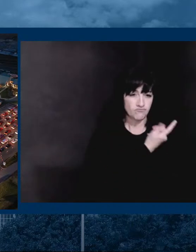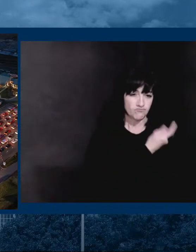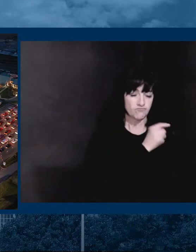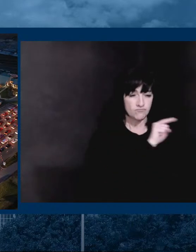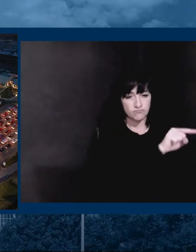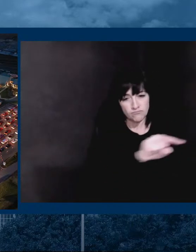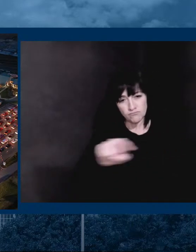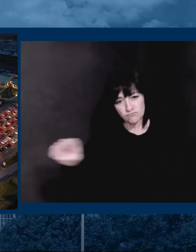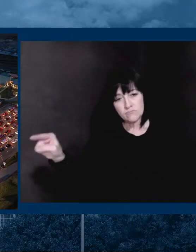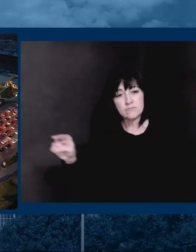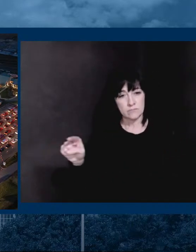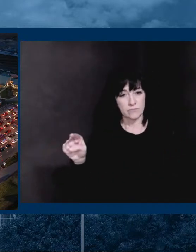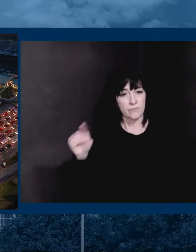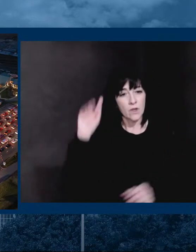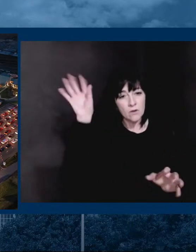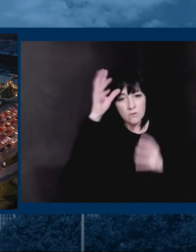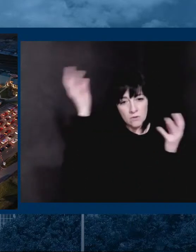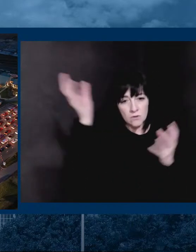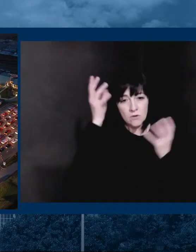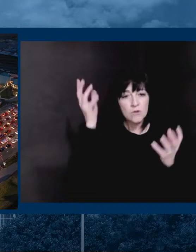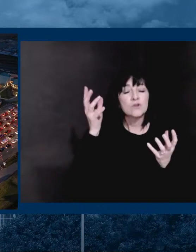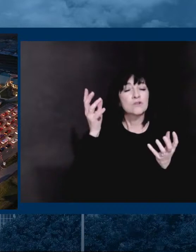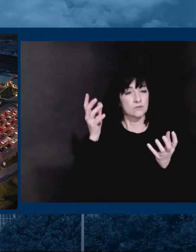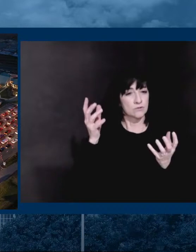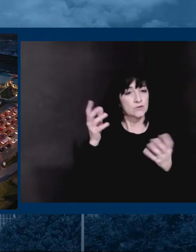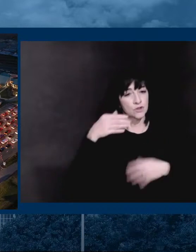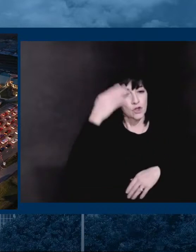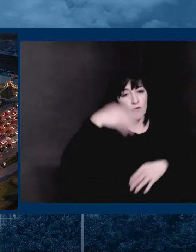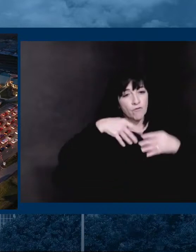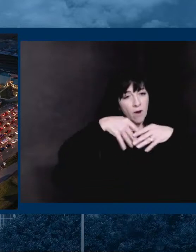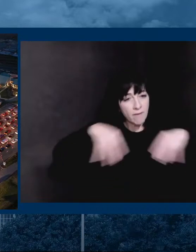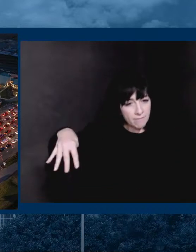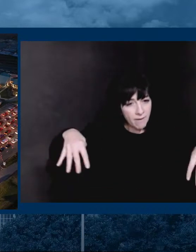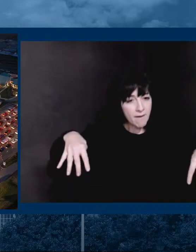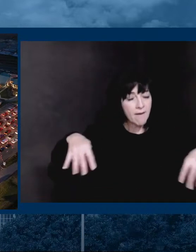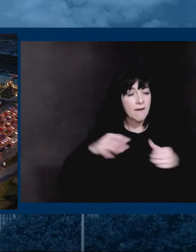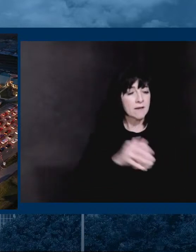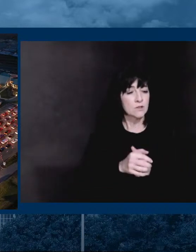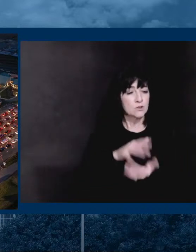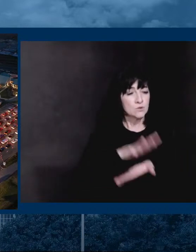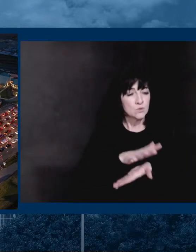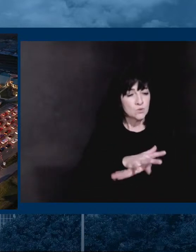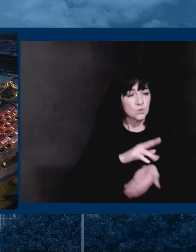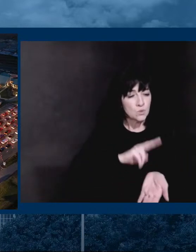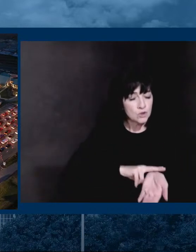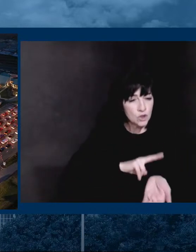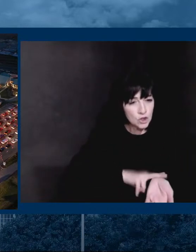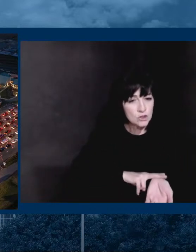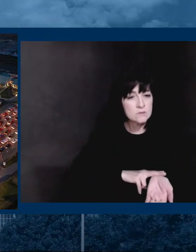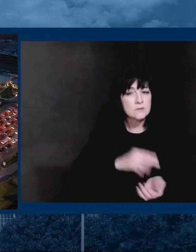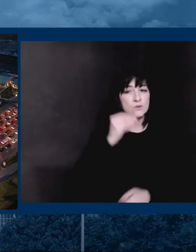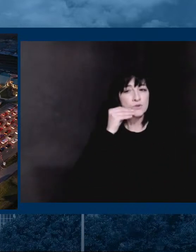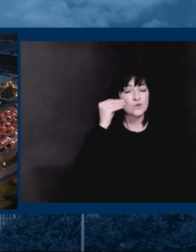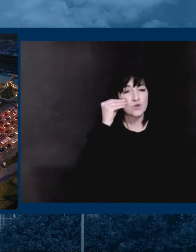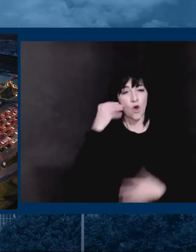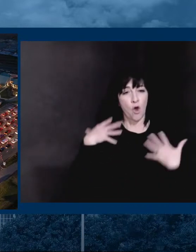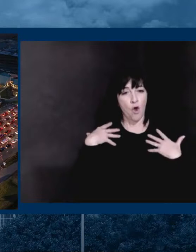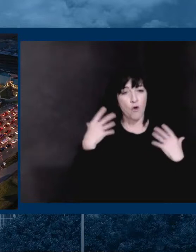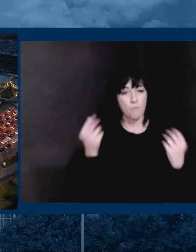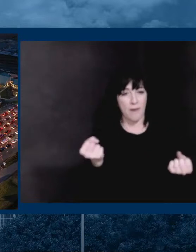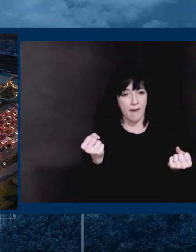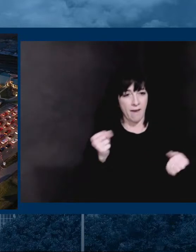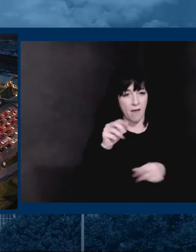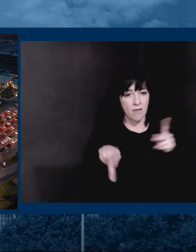related duties, as well as school nurses and home health personnel. So we're really finding these to be